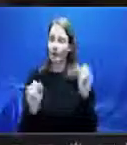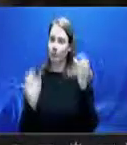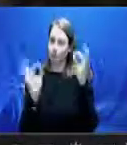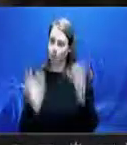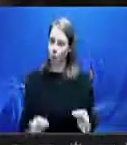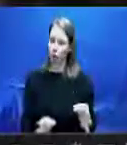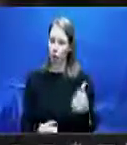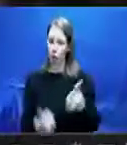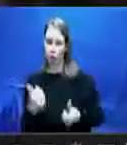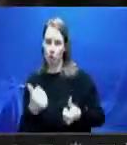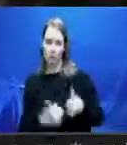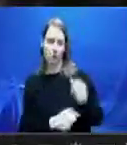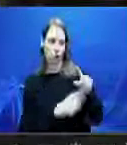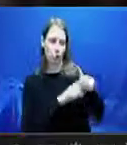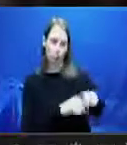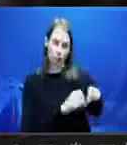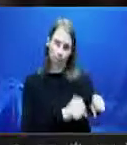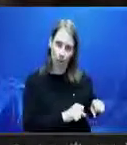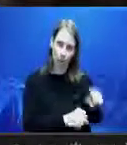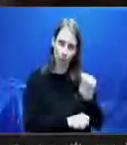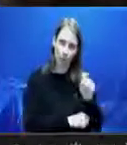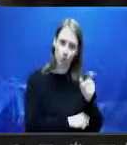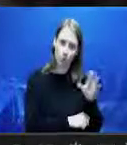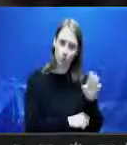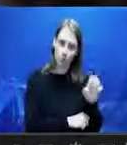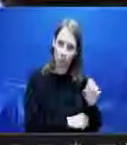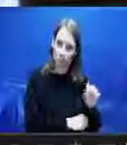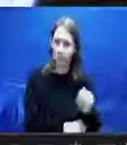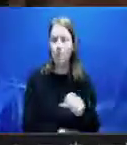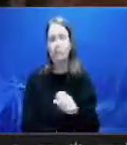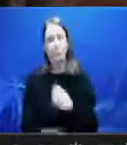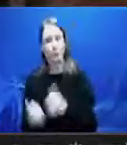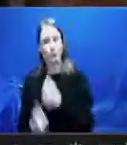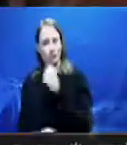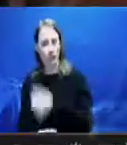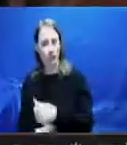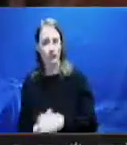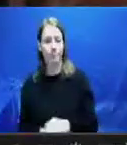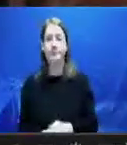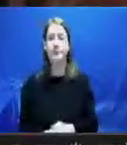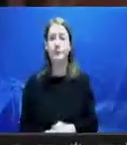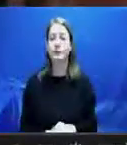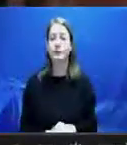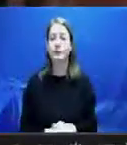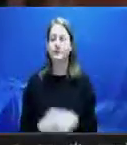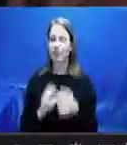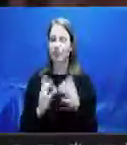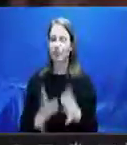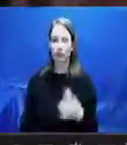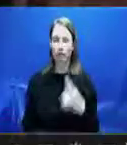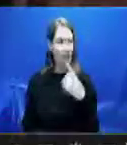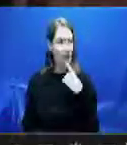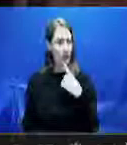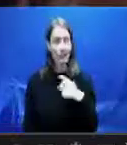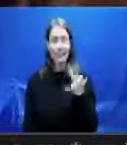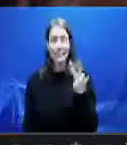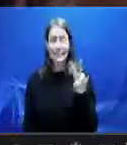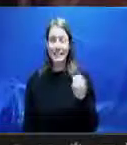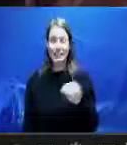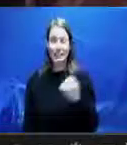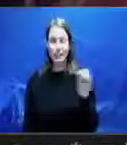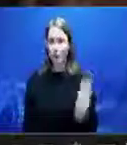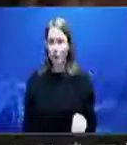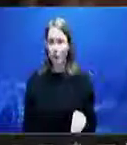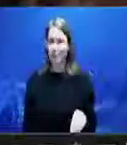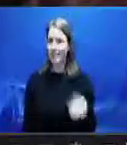shift in the Common Core standards. In high school, the standards say 70% of reading should be literary nonfiction and include standards not